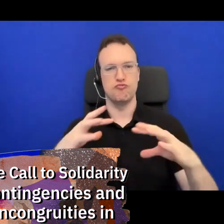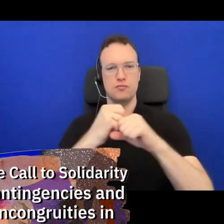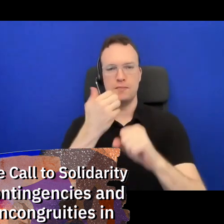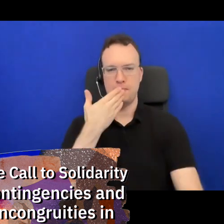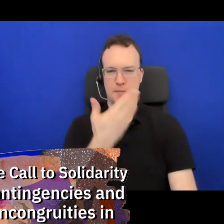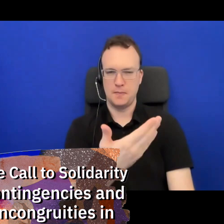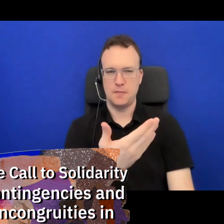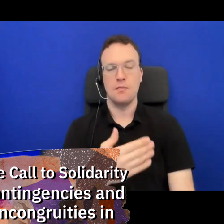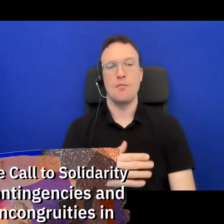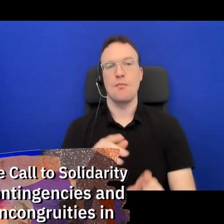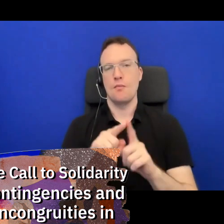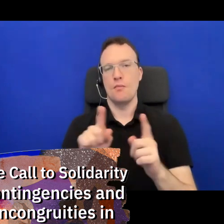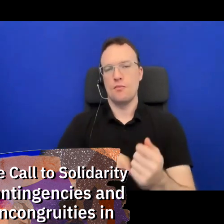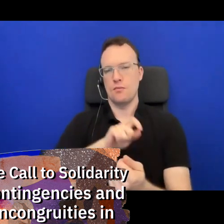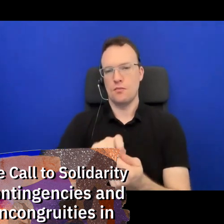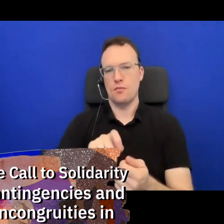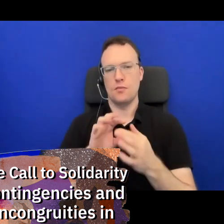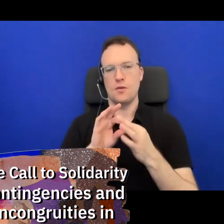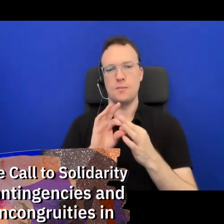and in particular